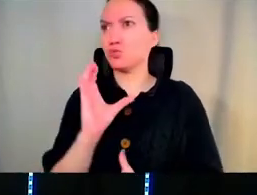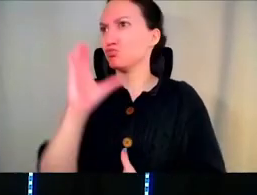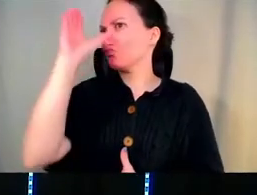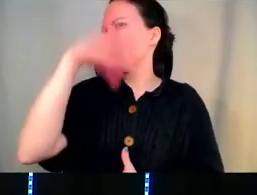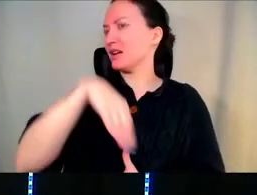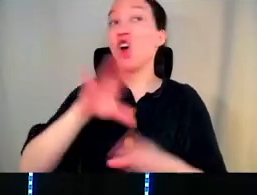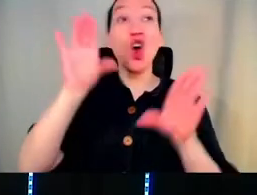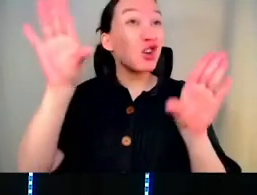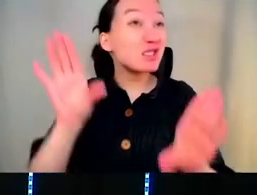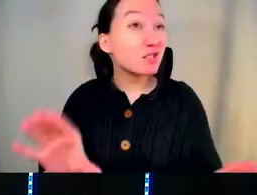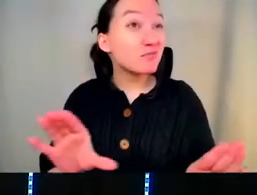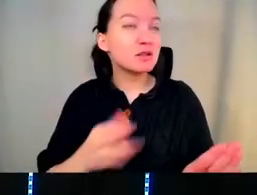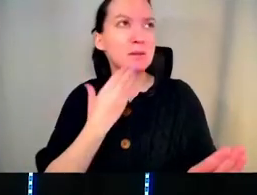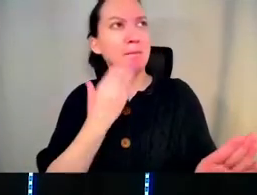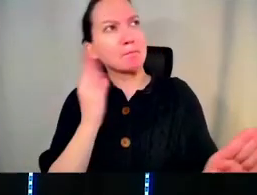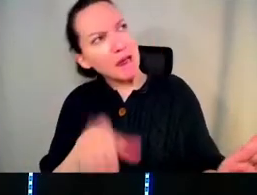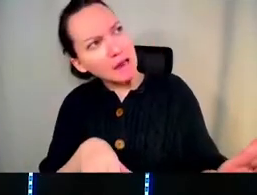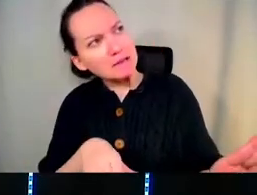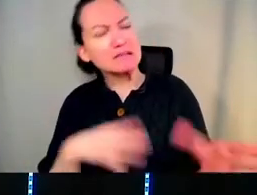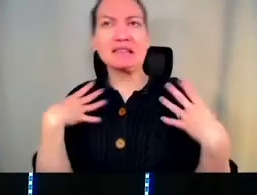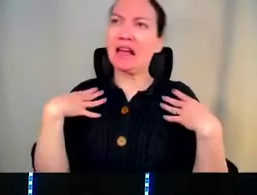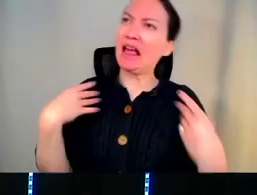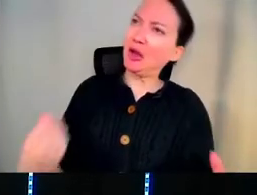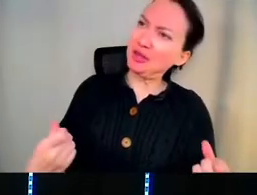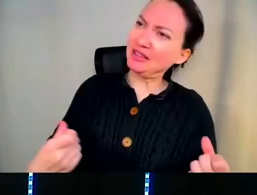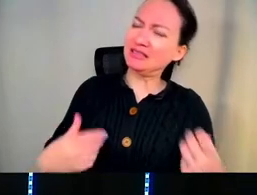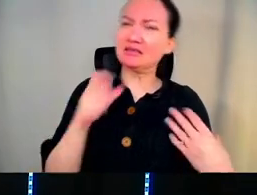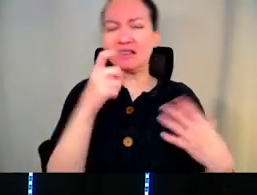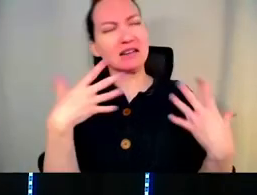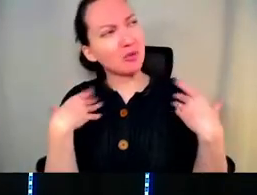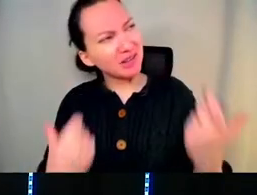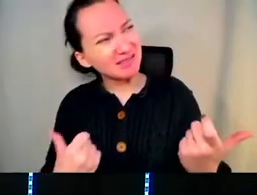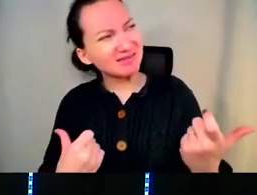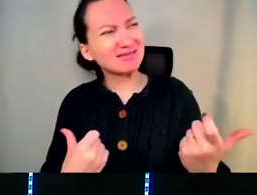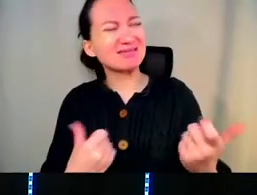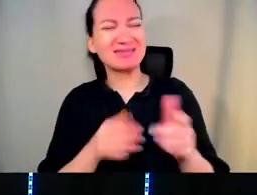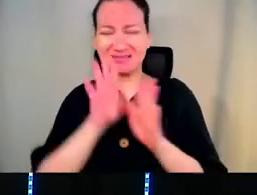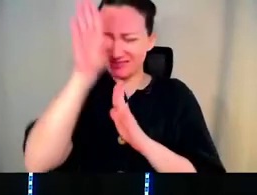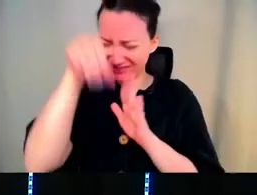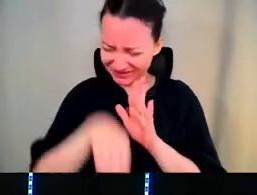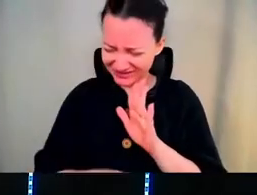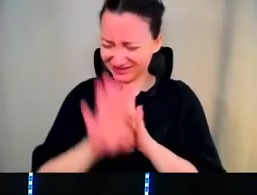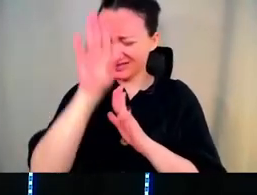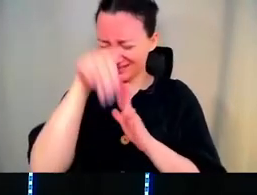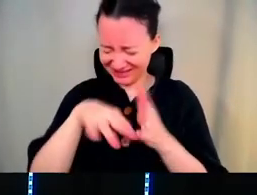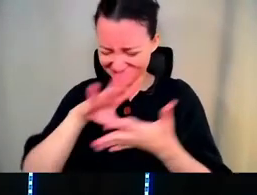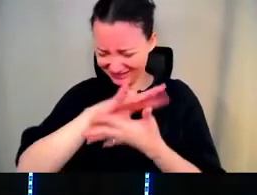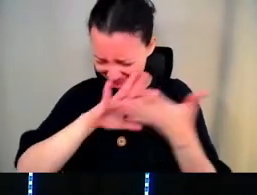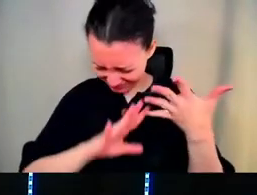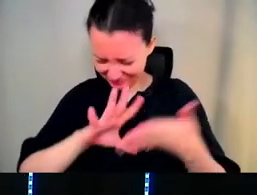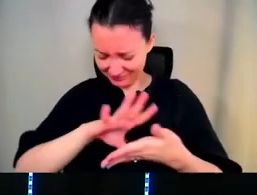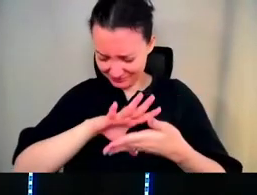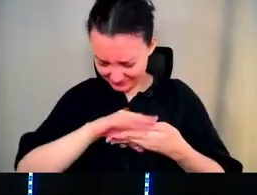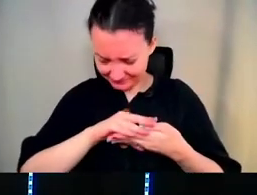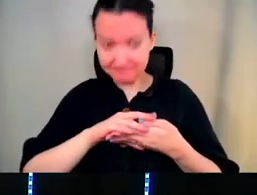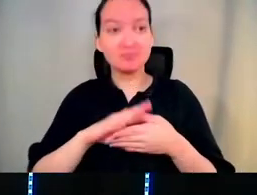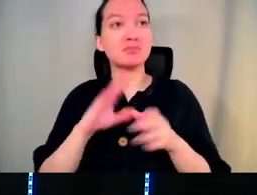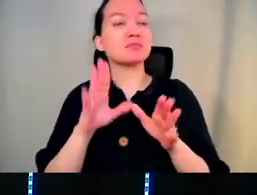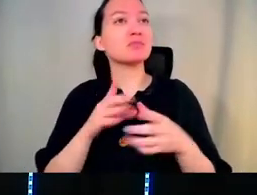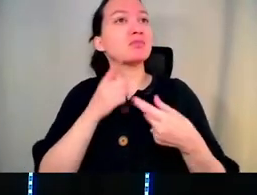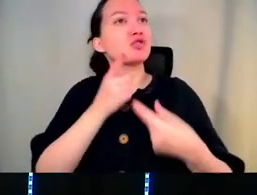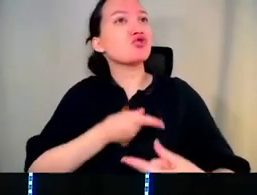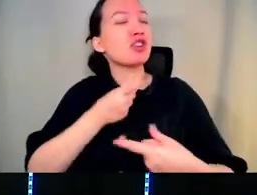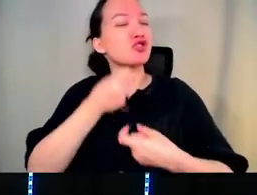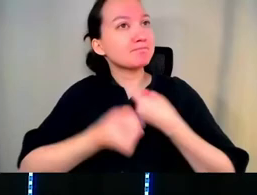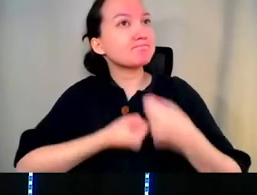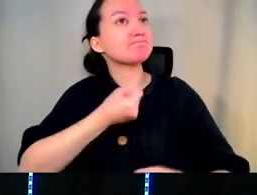been awesome and it's been bad. It's been healthy, it's been unhealthy. It's been all these things. A challenging, hard